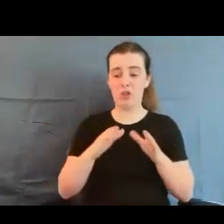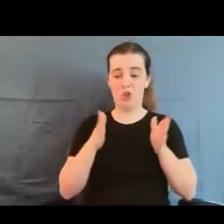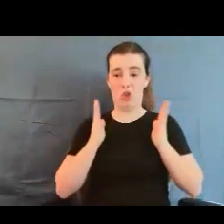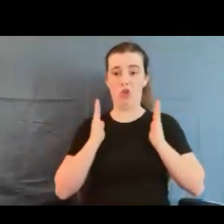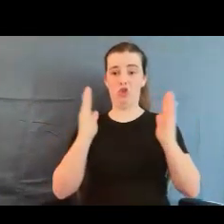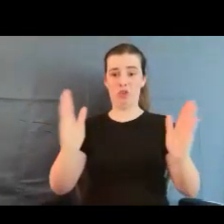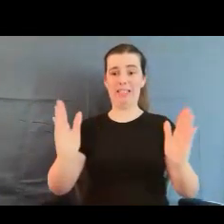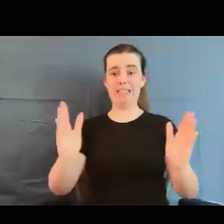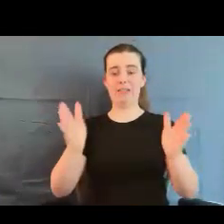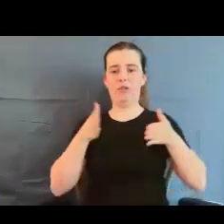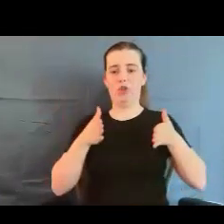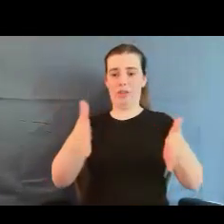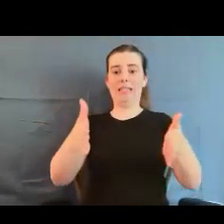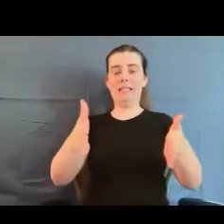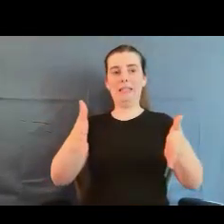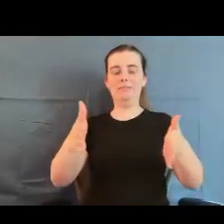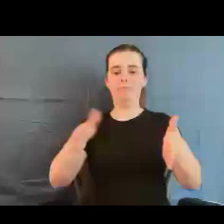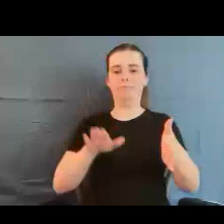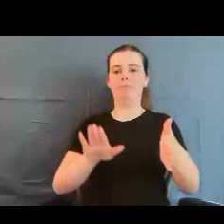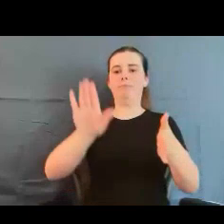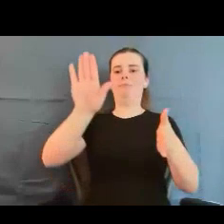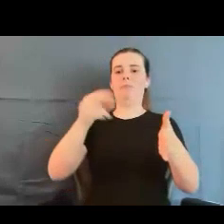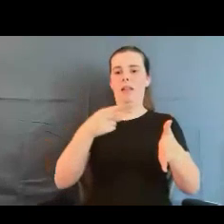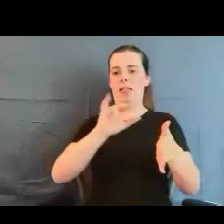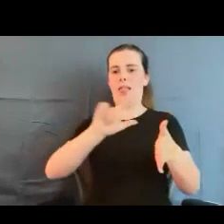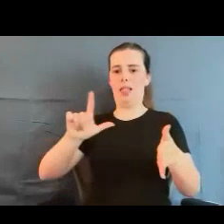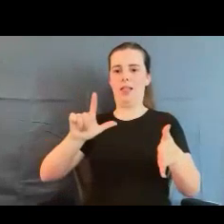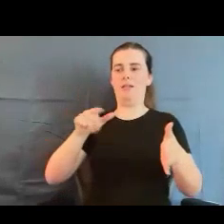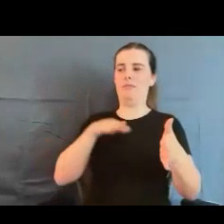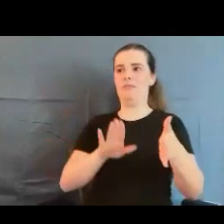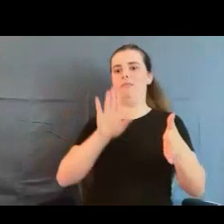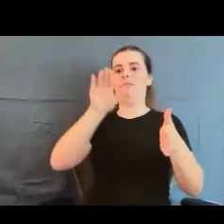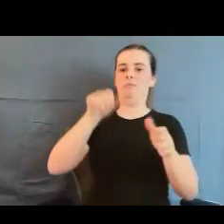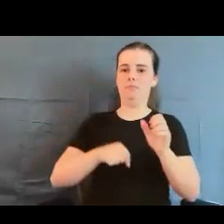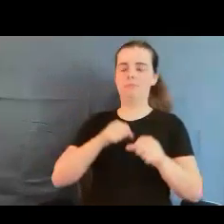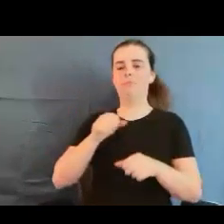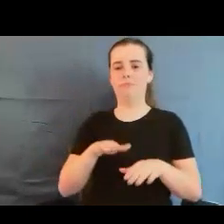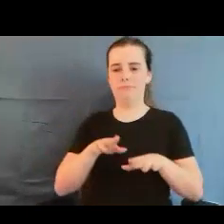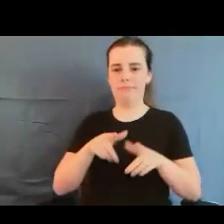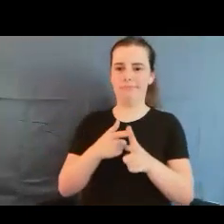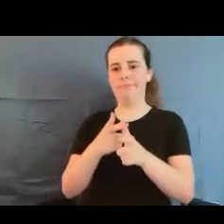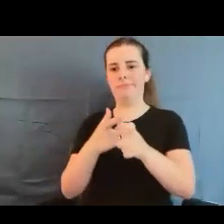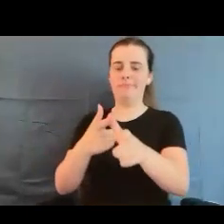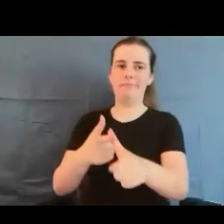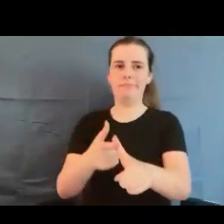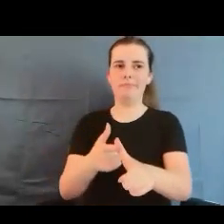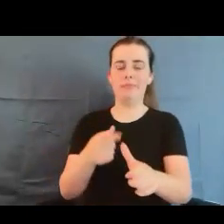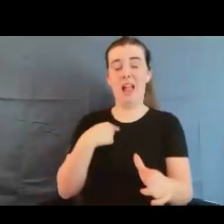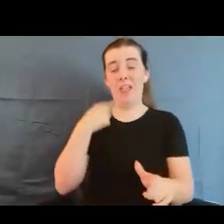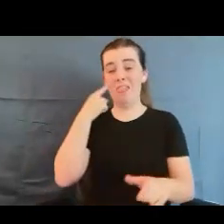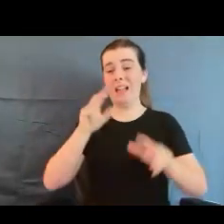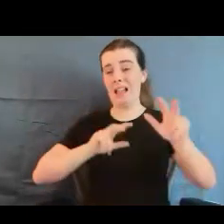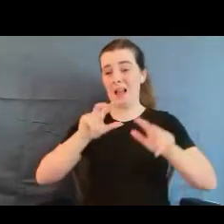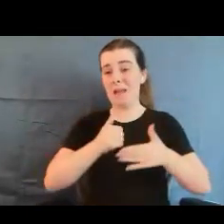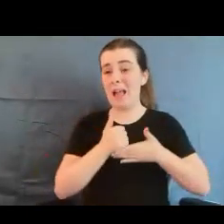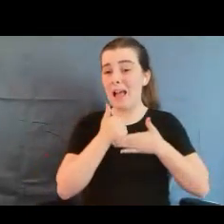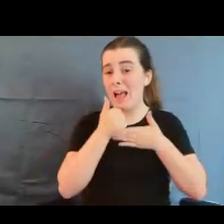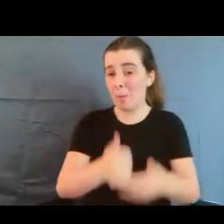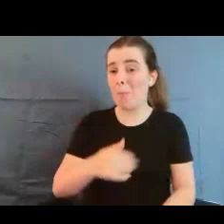But climbing is an interesting thing because for some people doing a ton of climbing helps, and I mean for most people do a ton of climbing helps, but also just